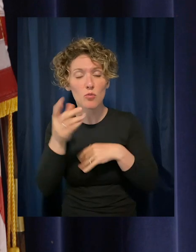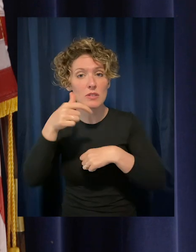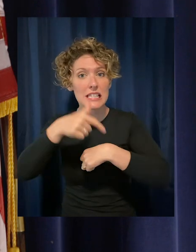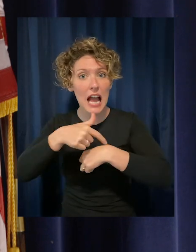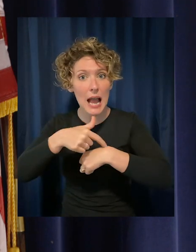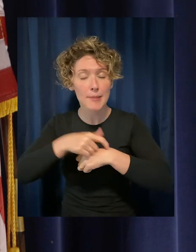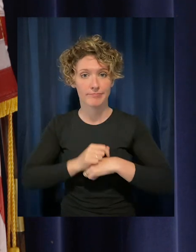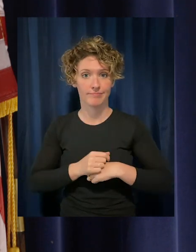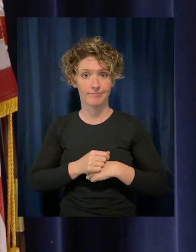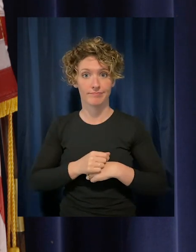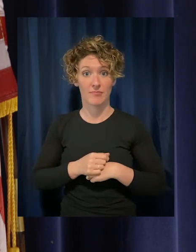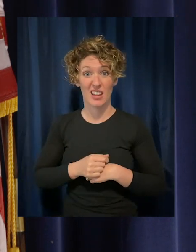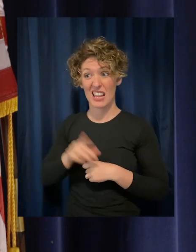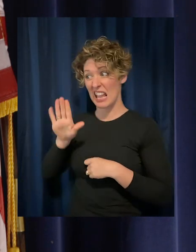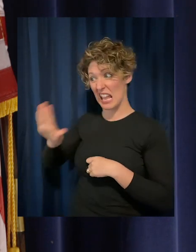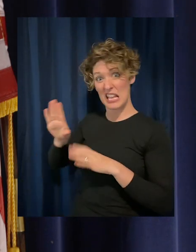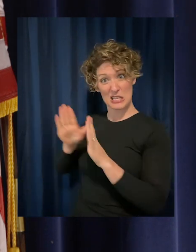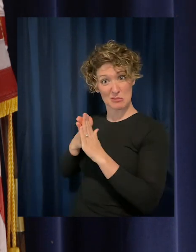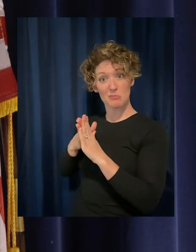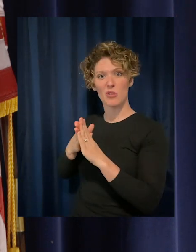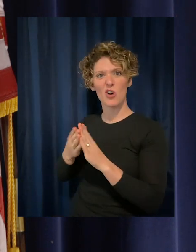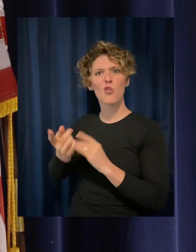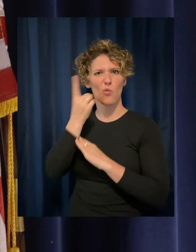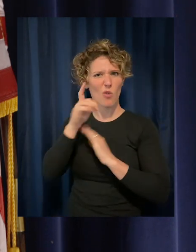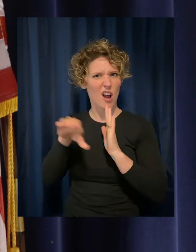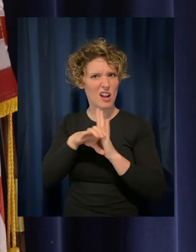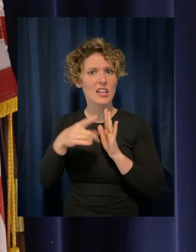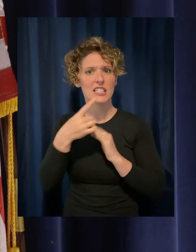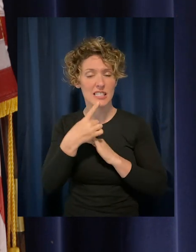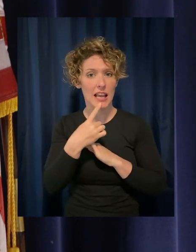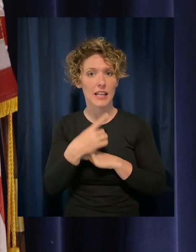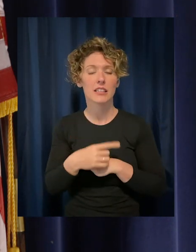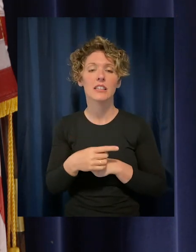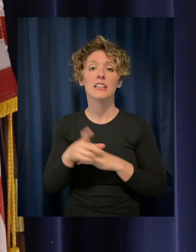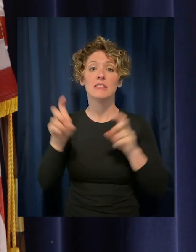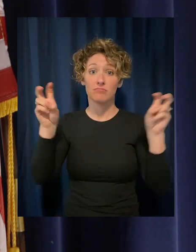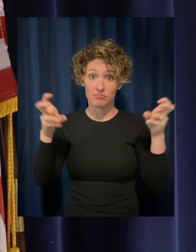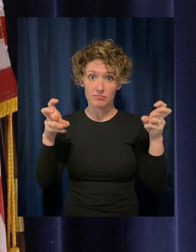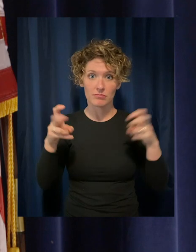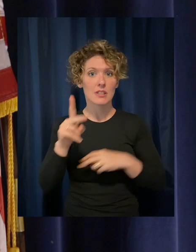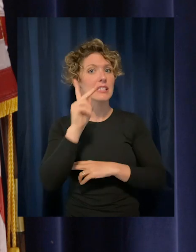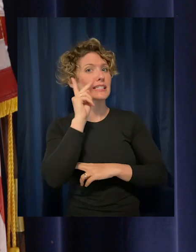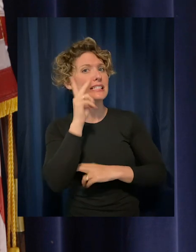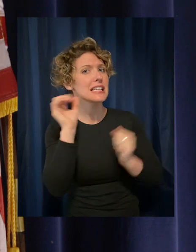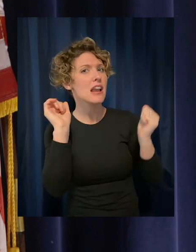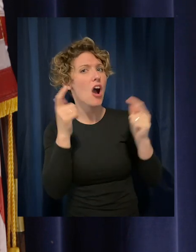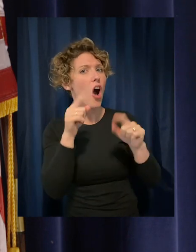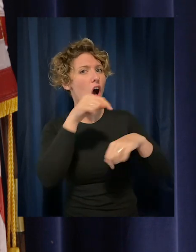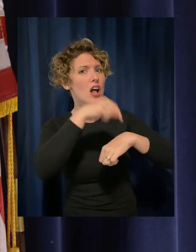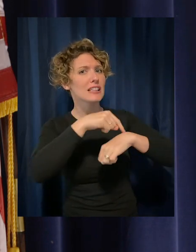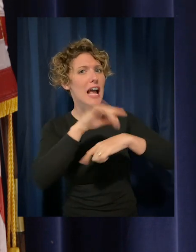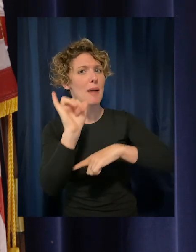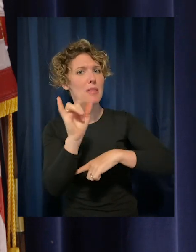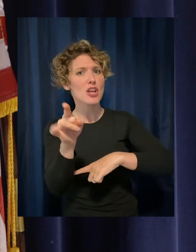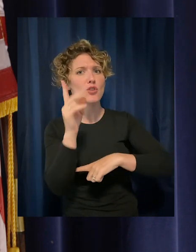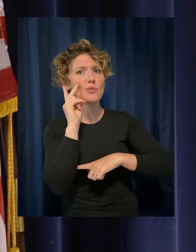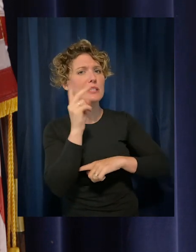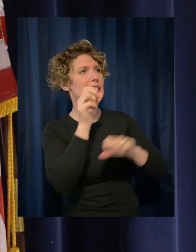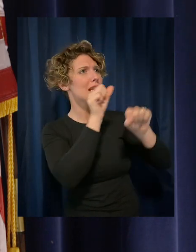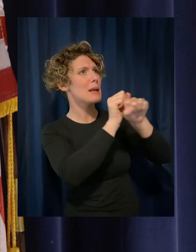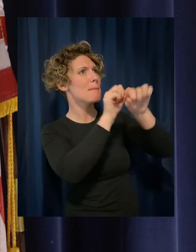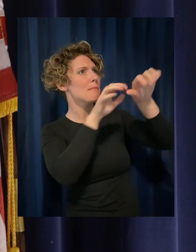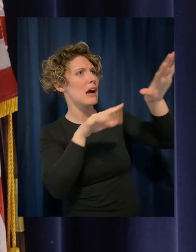one Tralfamadorian said, "Seeing all time as you might see a stretch of the Rocky Mountains, all time is all